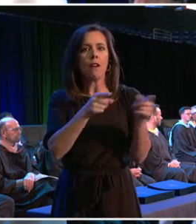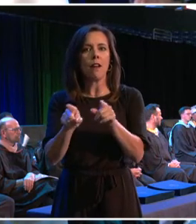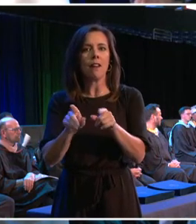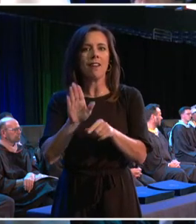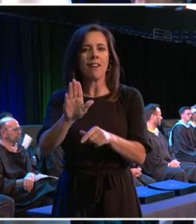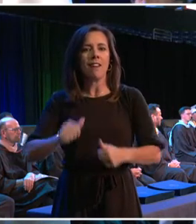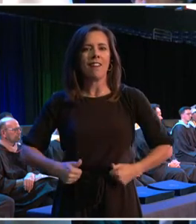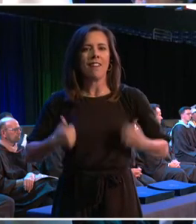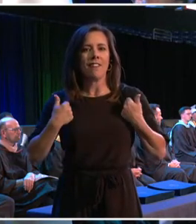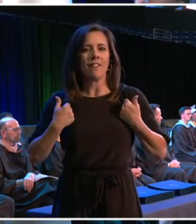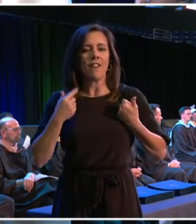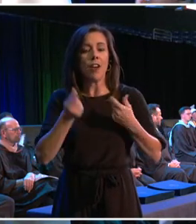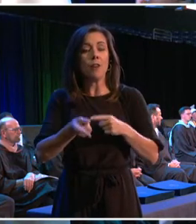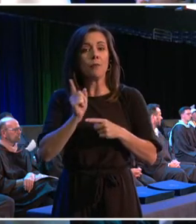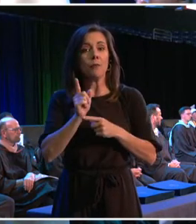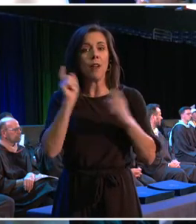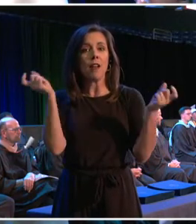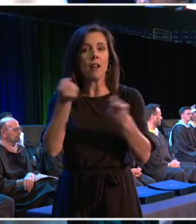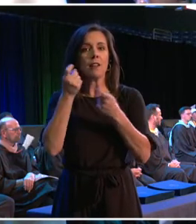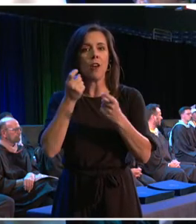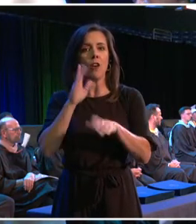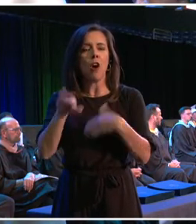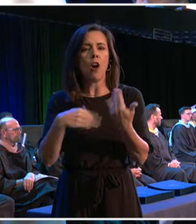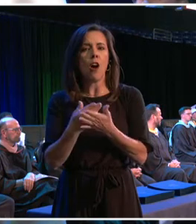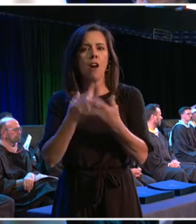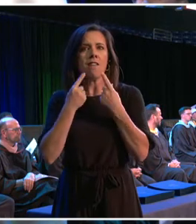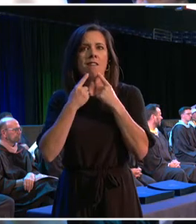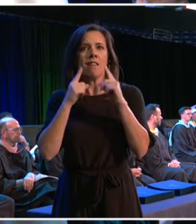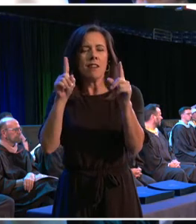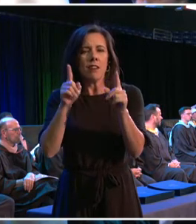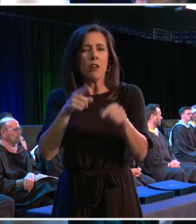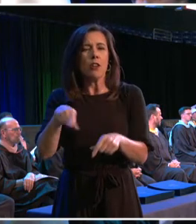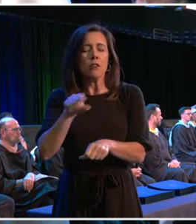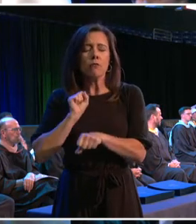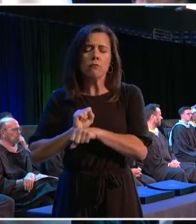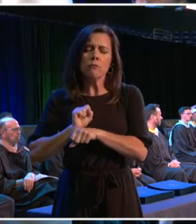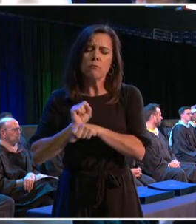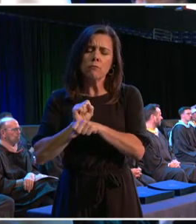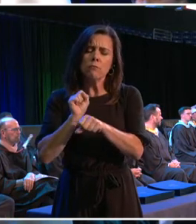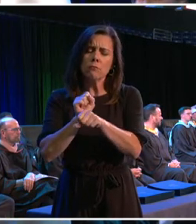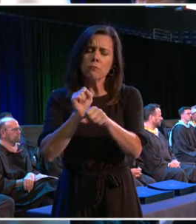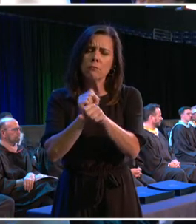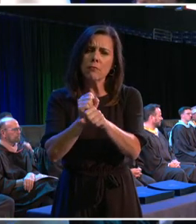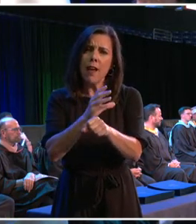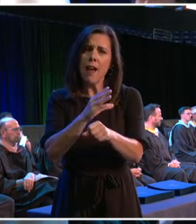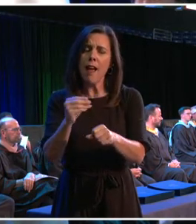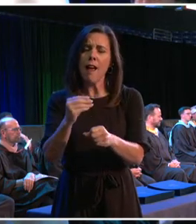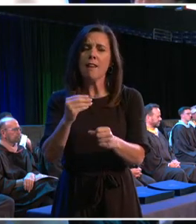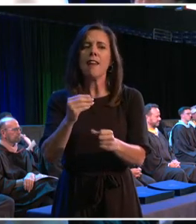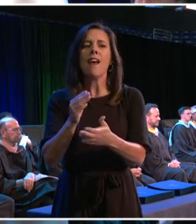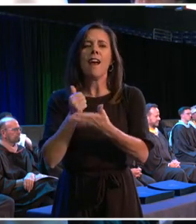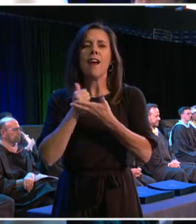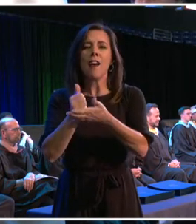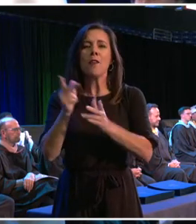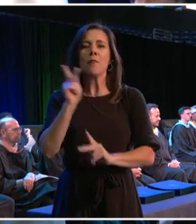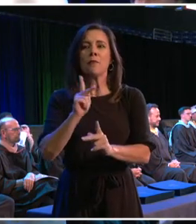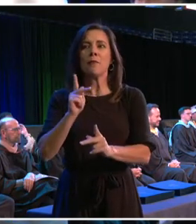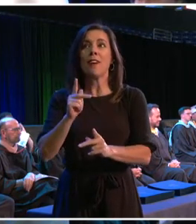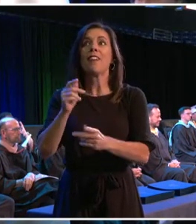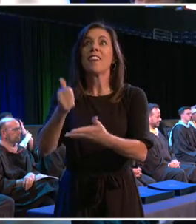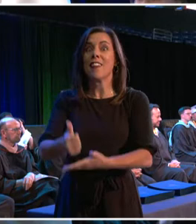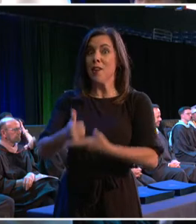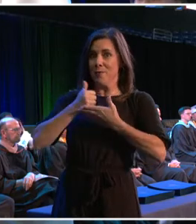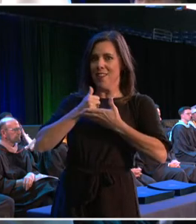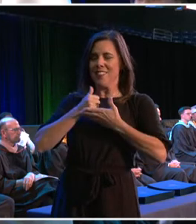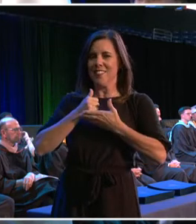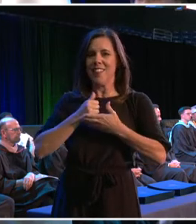lives, this moment where we celebrate the triumph we worked so diligently to achieve and acknowledge those who helped us along the way. None